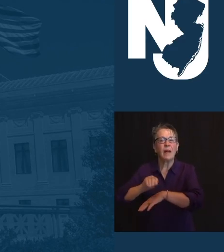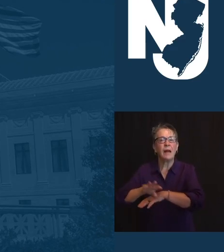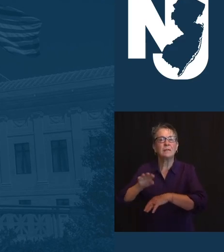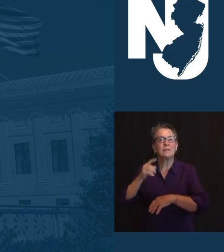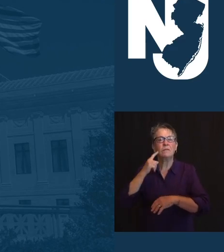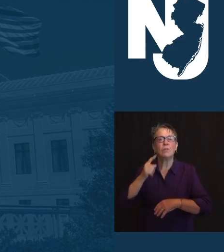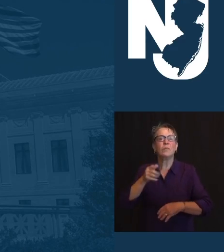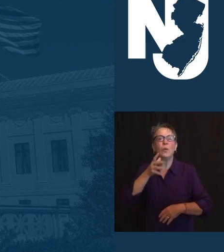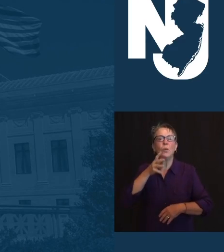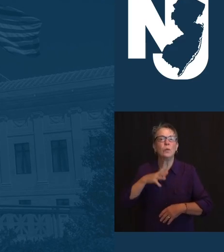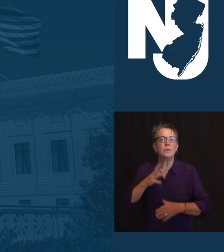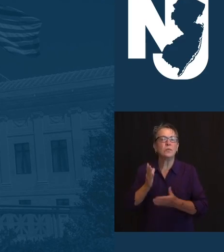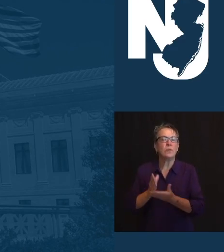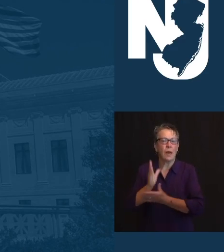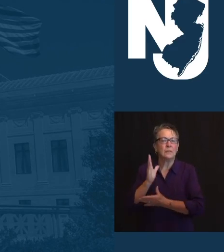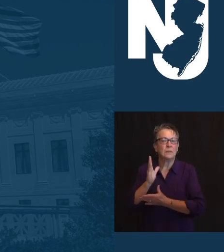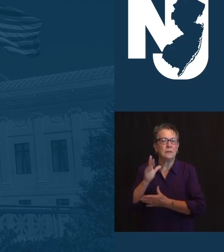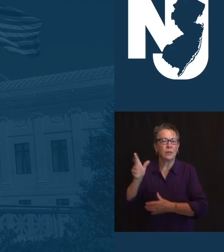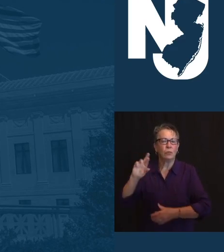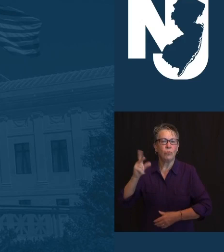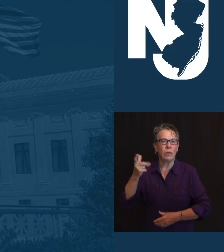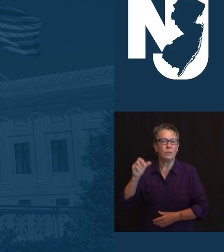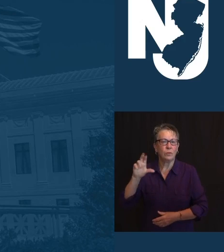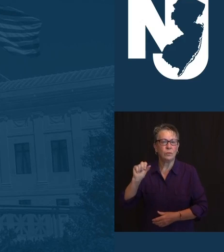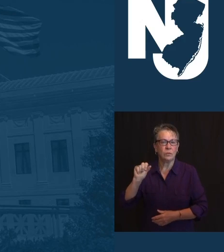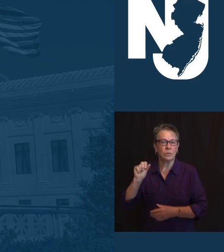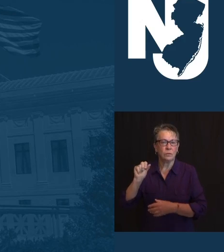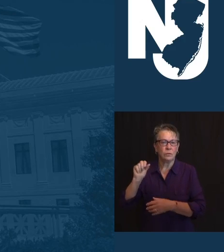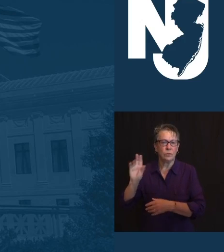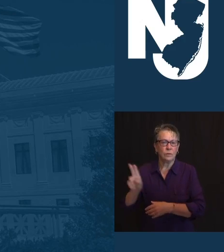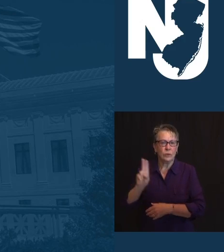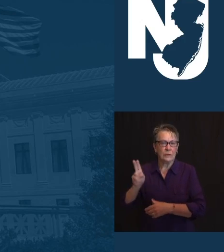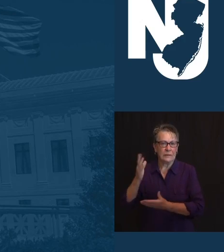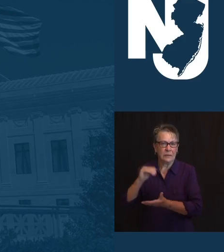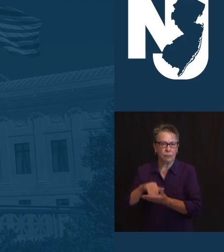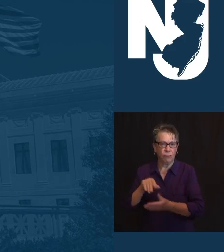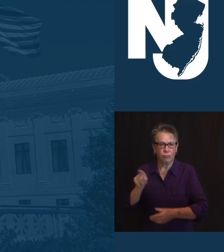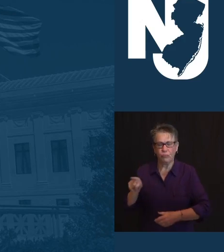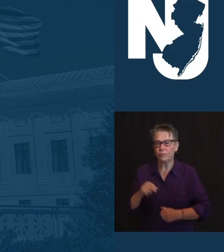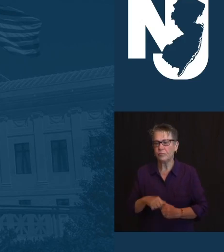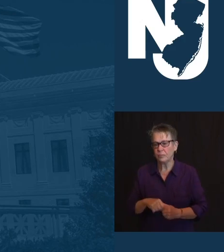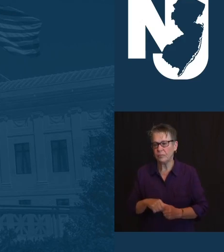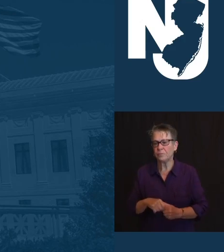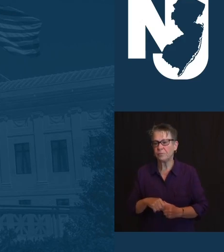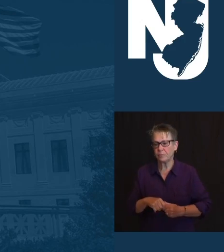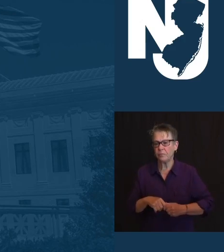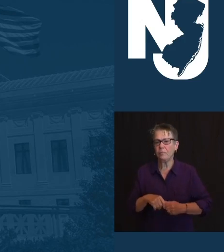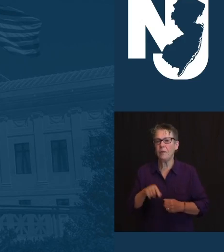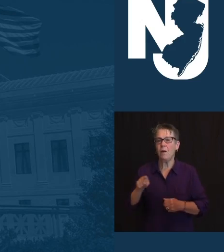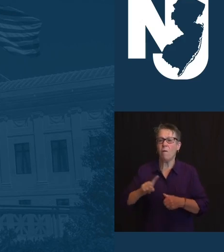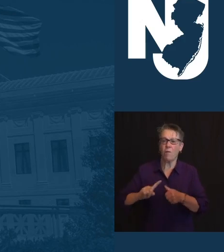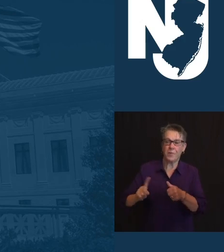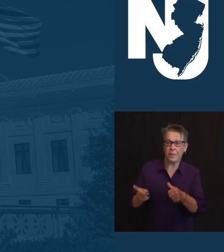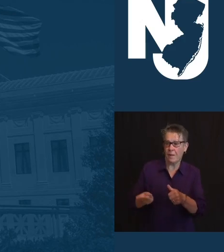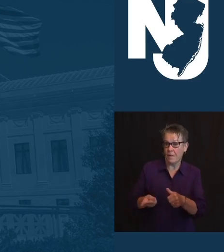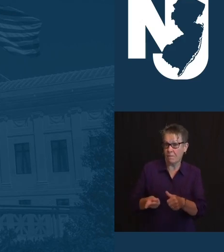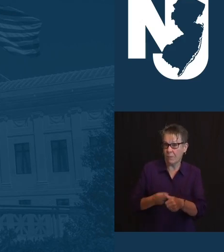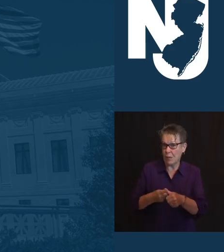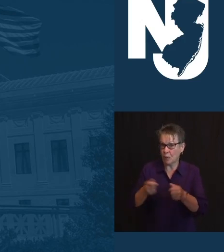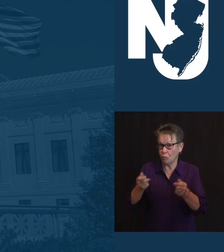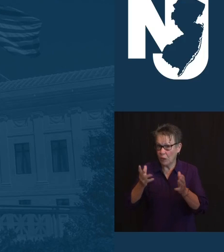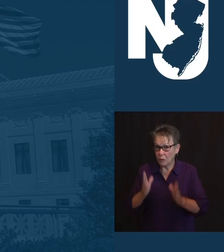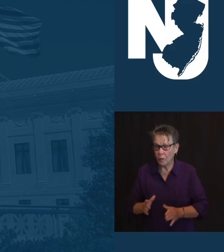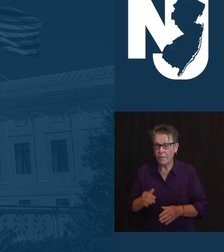first director of the Women's Rights Project of the ACLU, which has led many fights for gender equality and